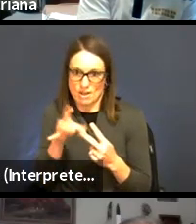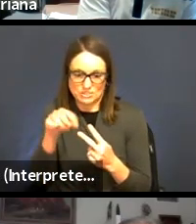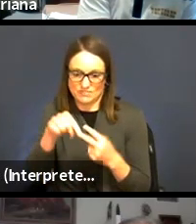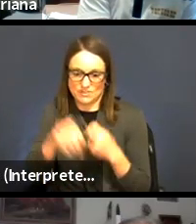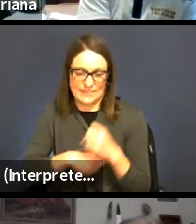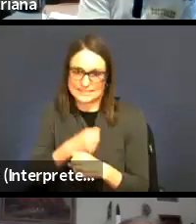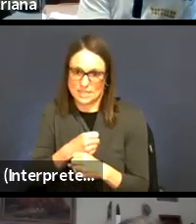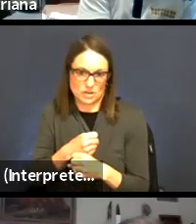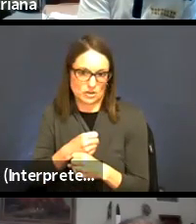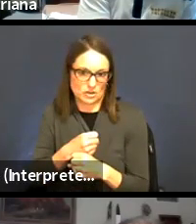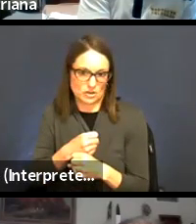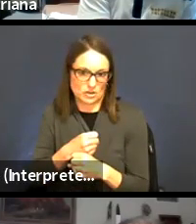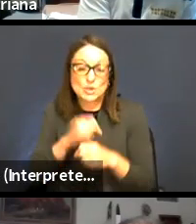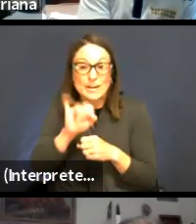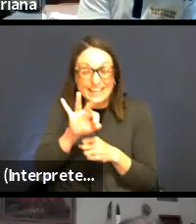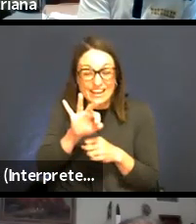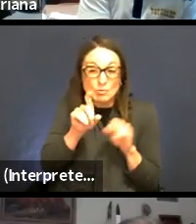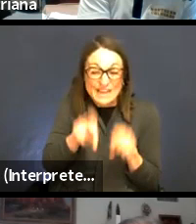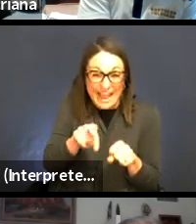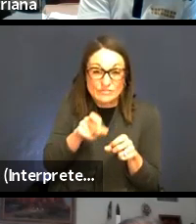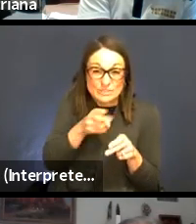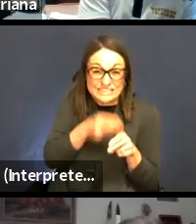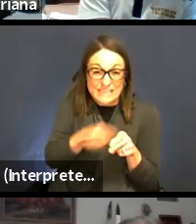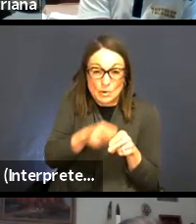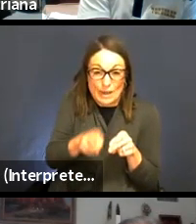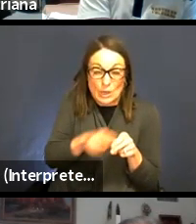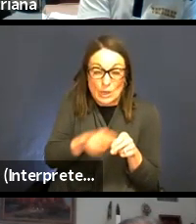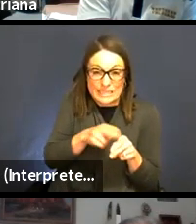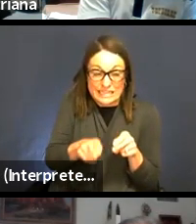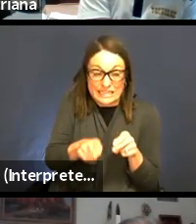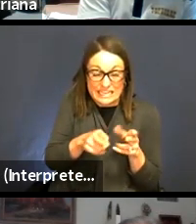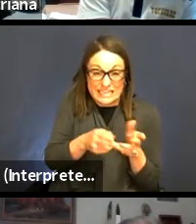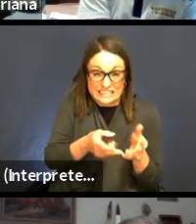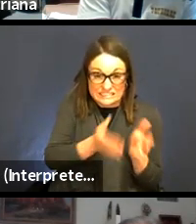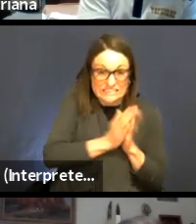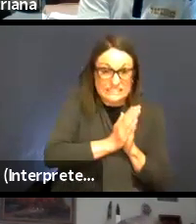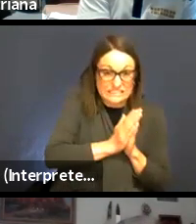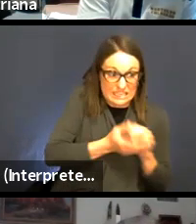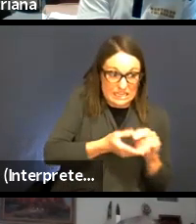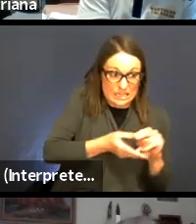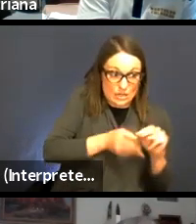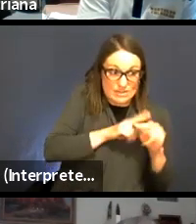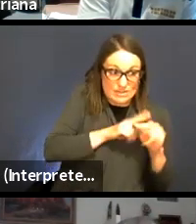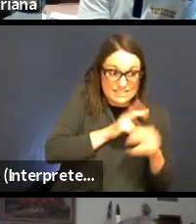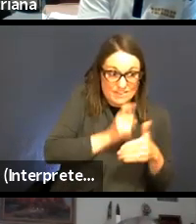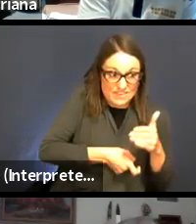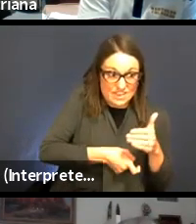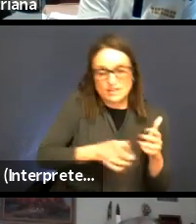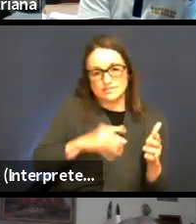interim, that's the right thing to do now. Not what any of us would have chosen though.